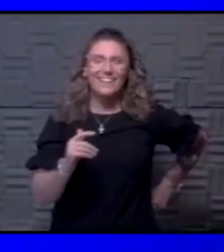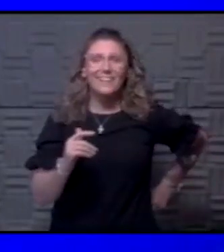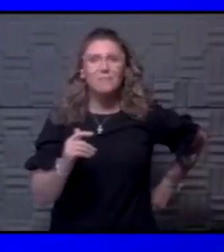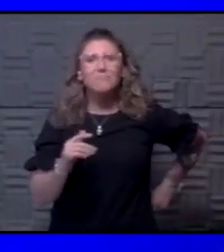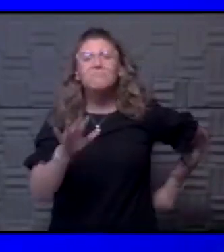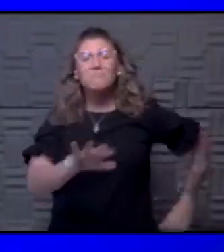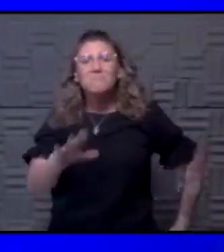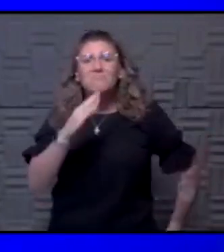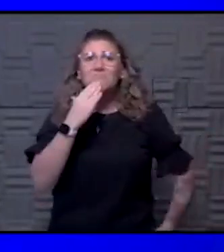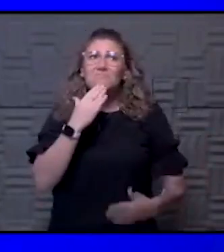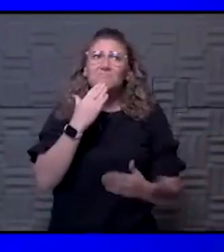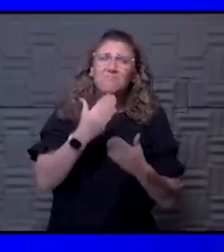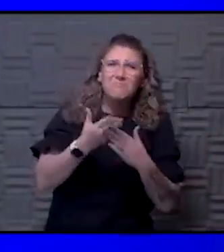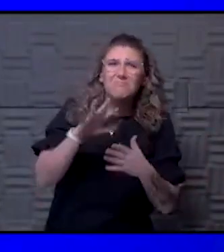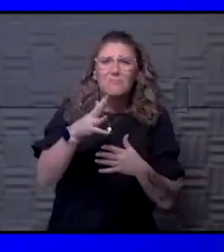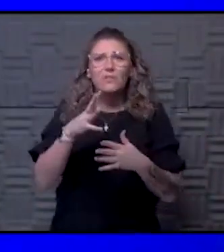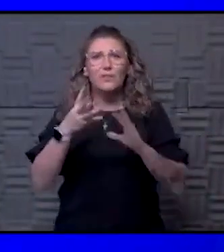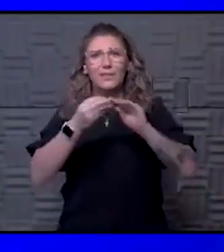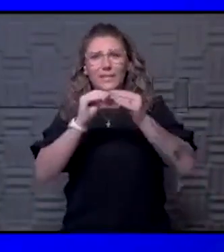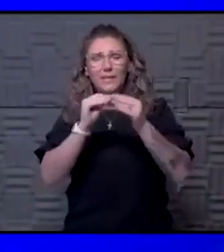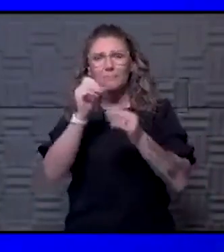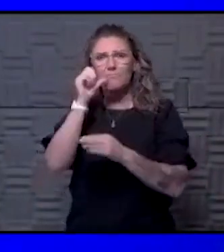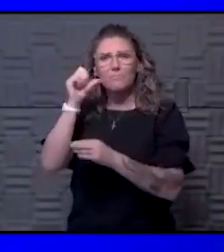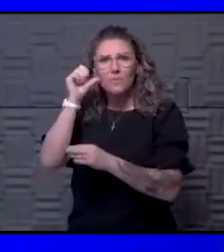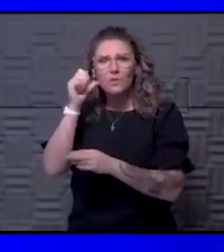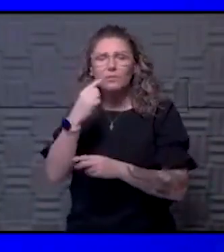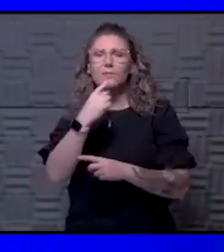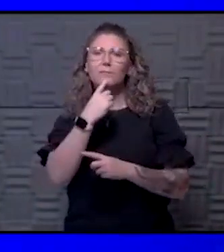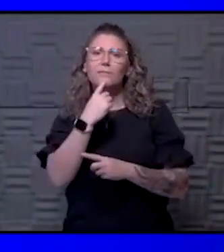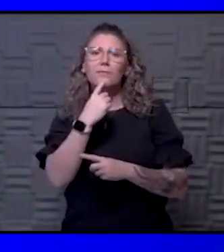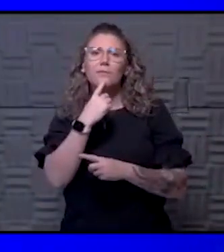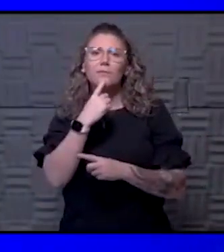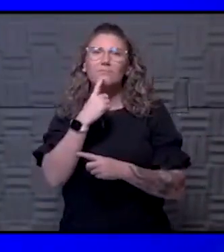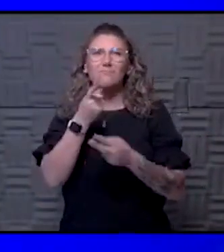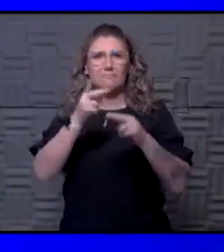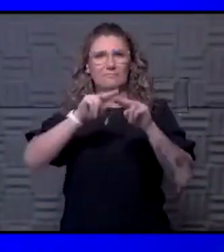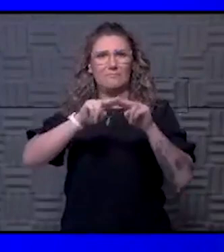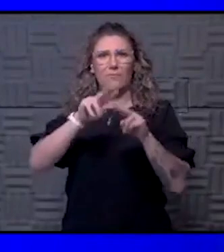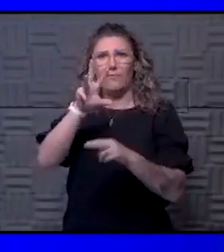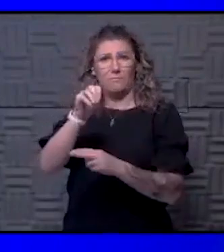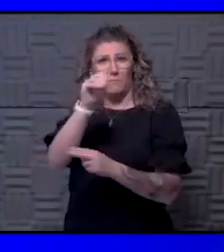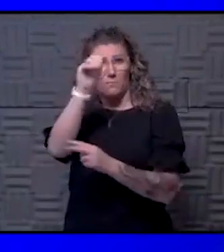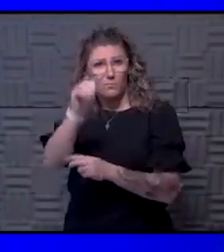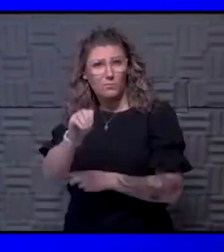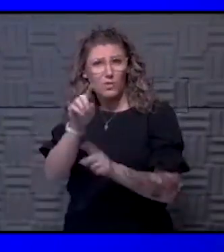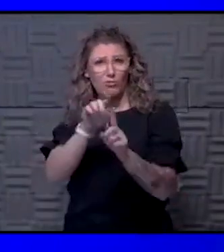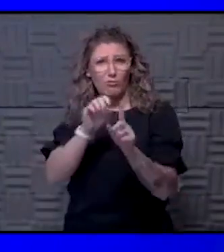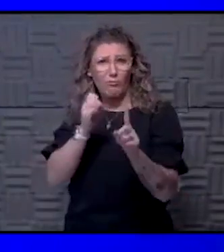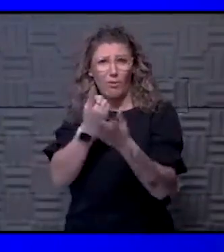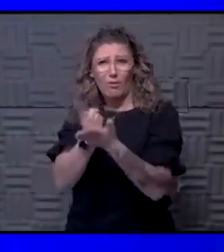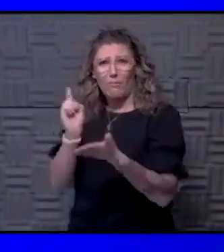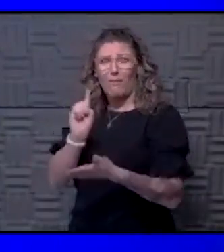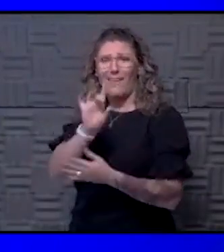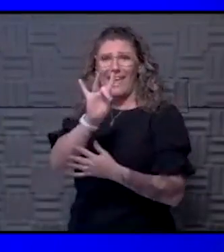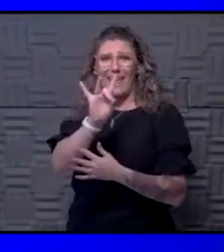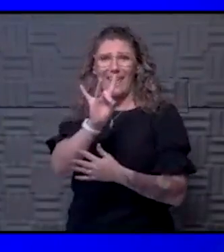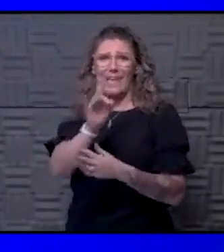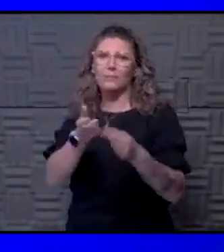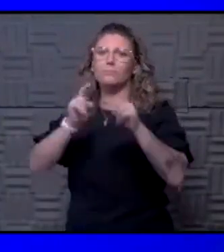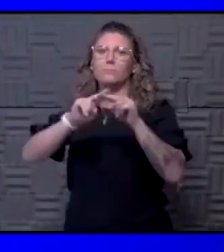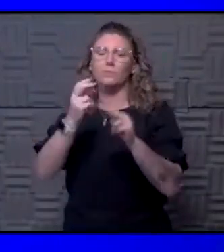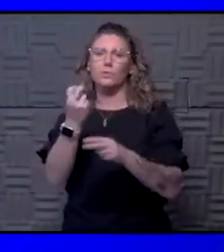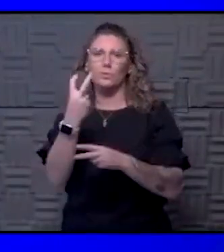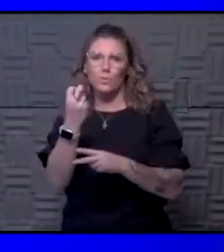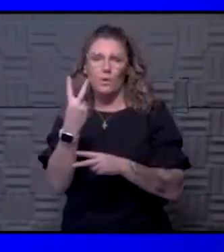numbers. Yesterday we had said that, we had gone up, 50% from 8 to 12 active inpatients. Today we